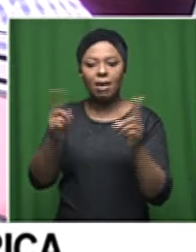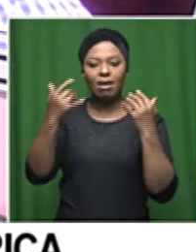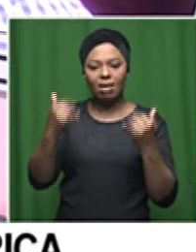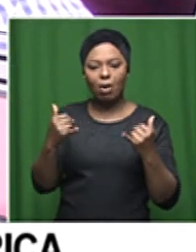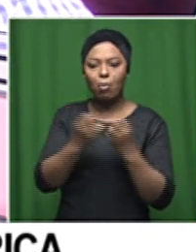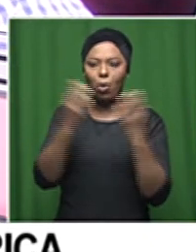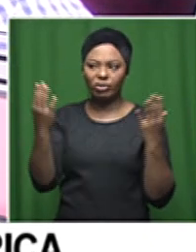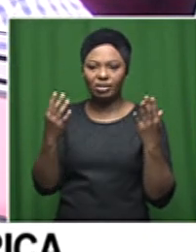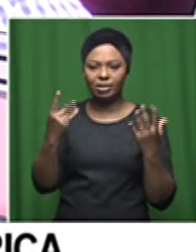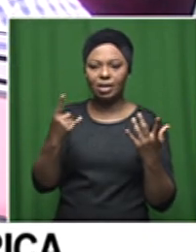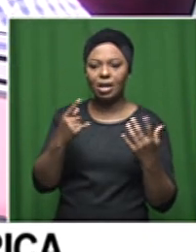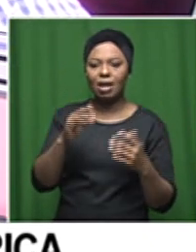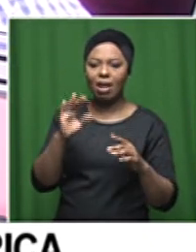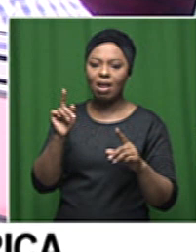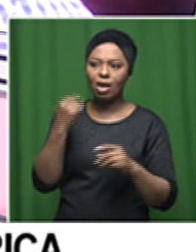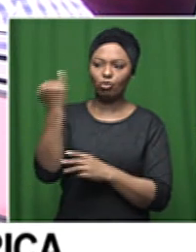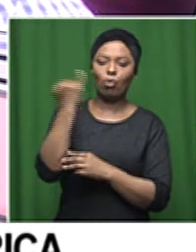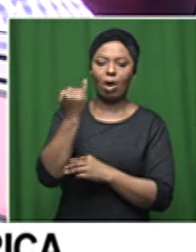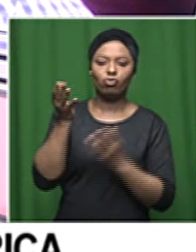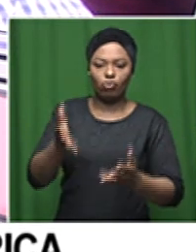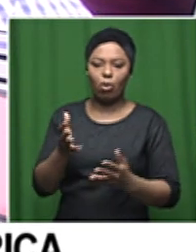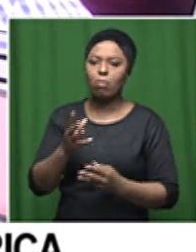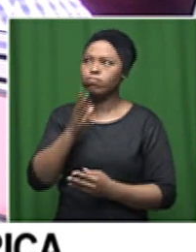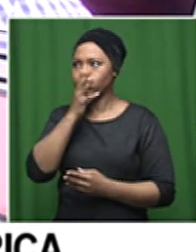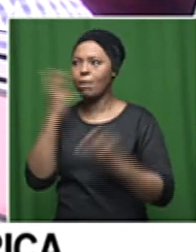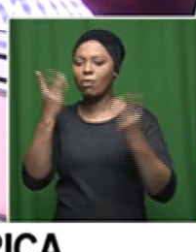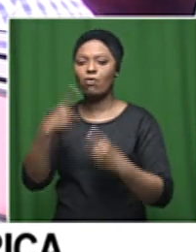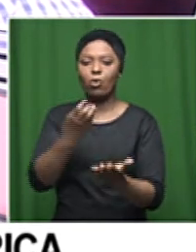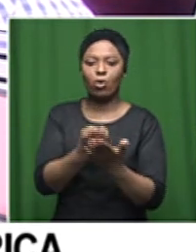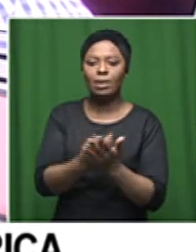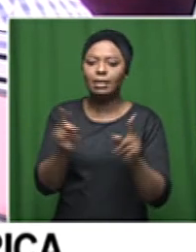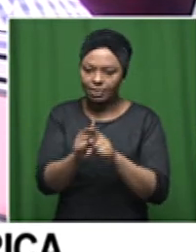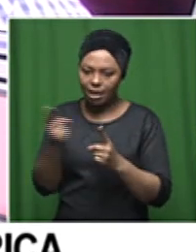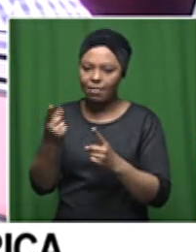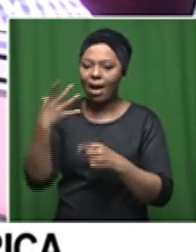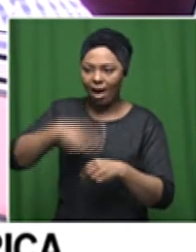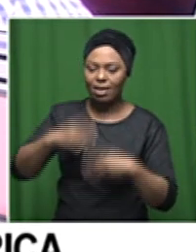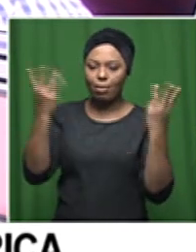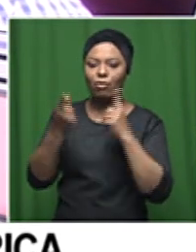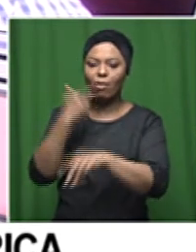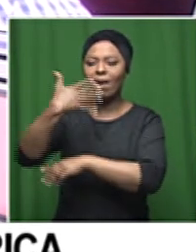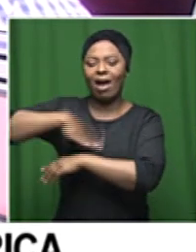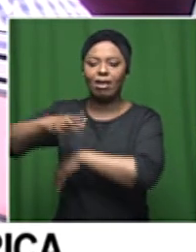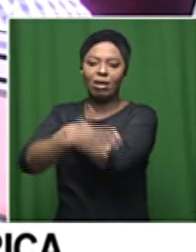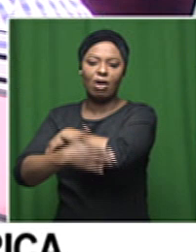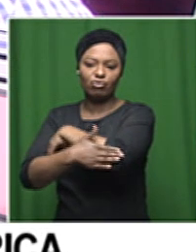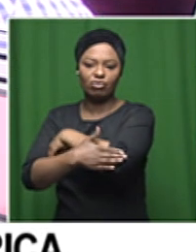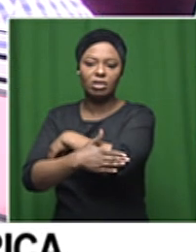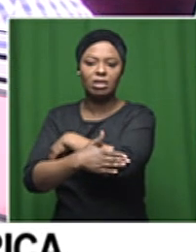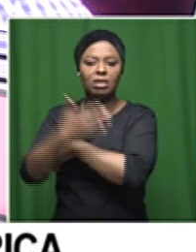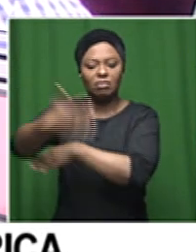people move for economic reasons, and I think this would be the same thing for refugees or people that come from other countries trying to access